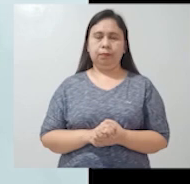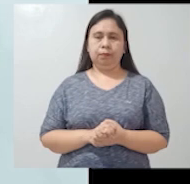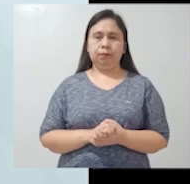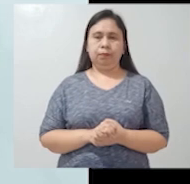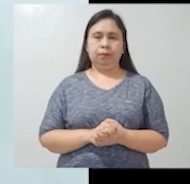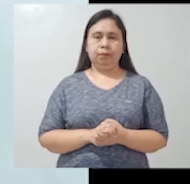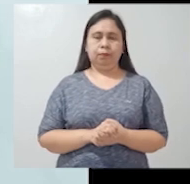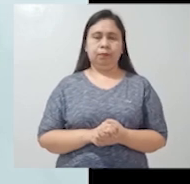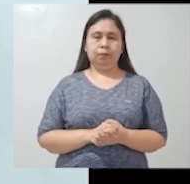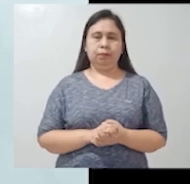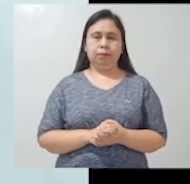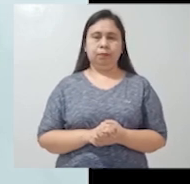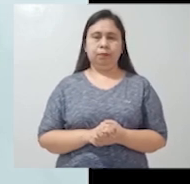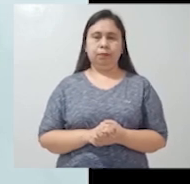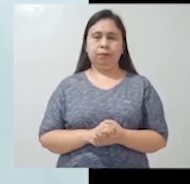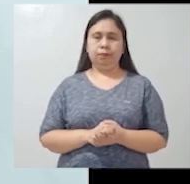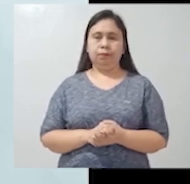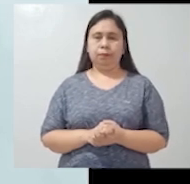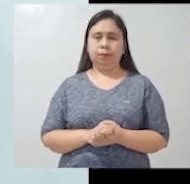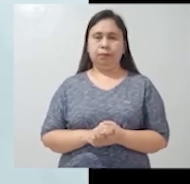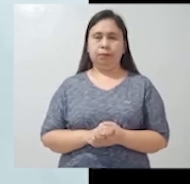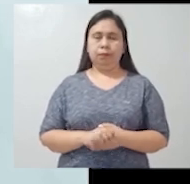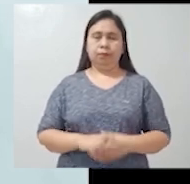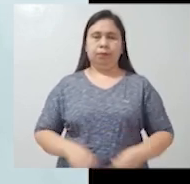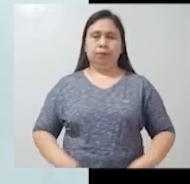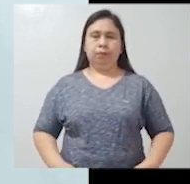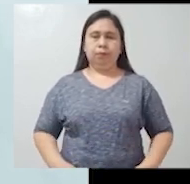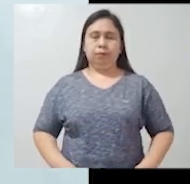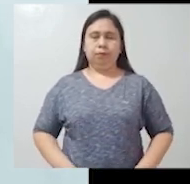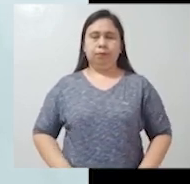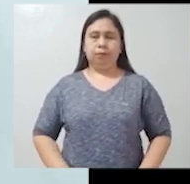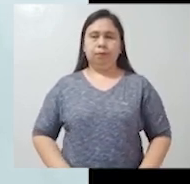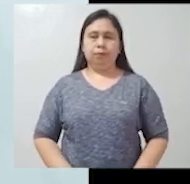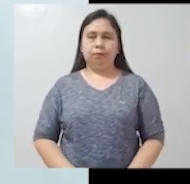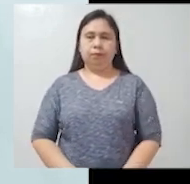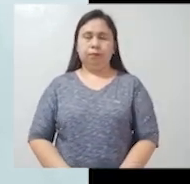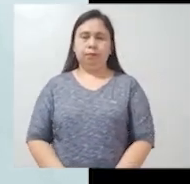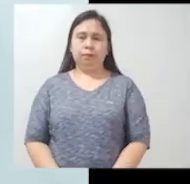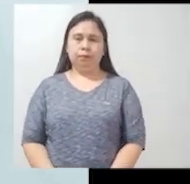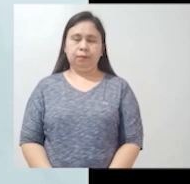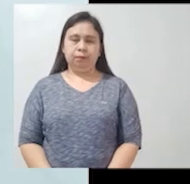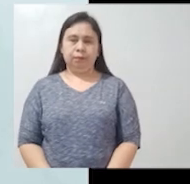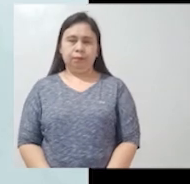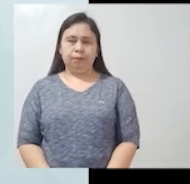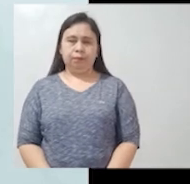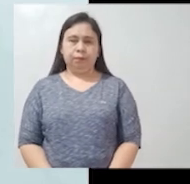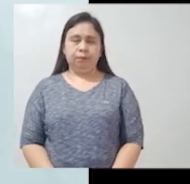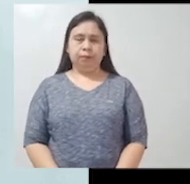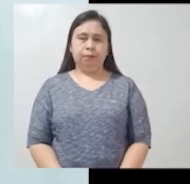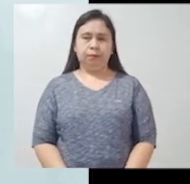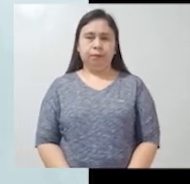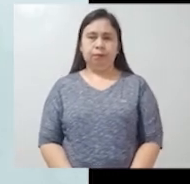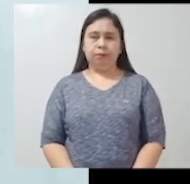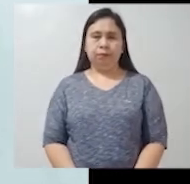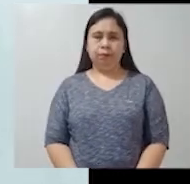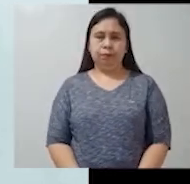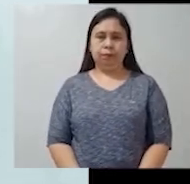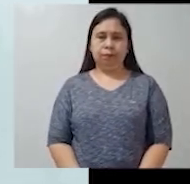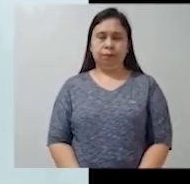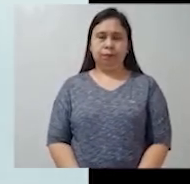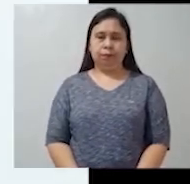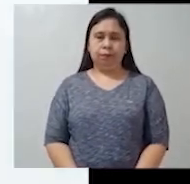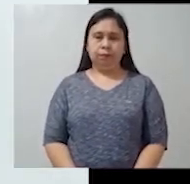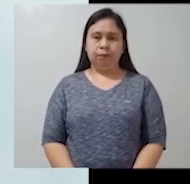This space is more than the space present between the molecules of a solid substance.